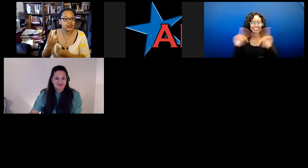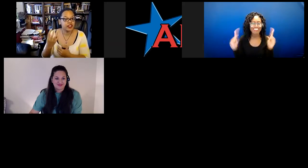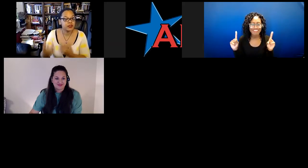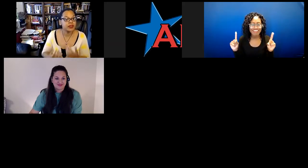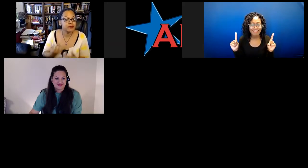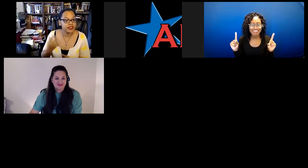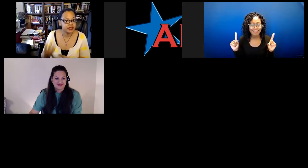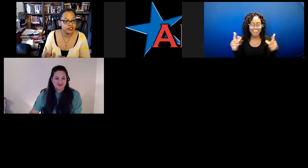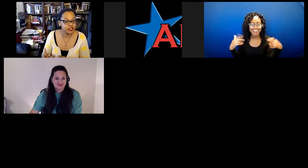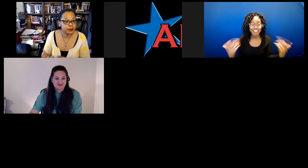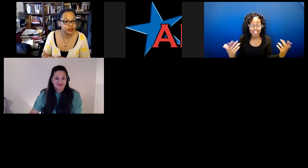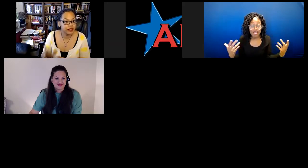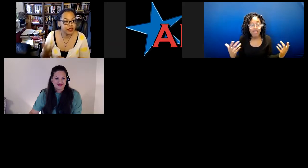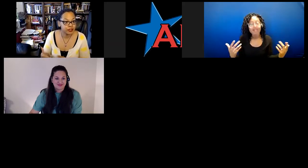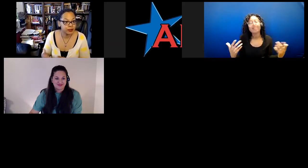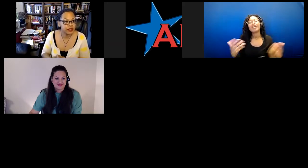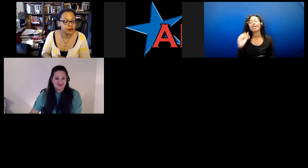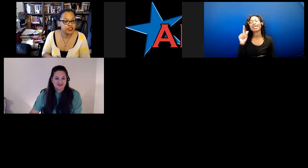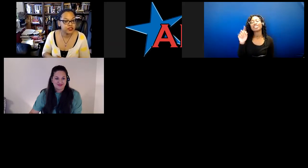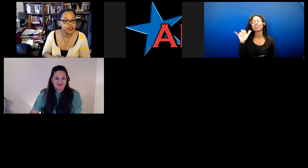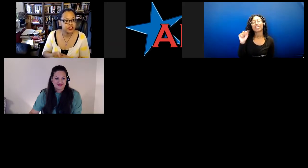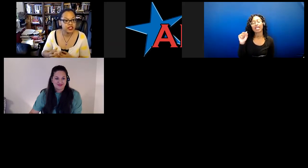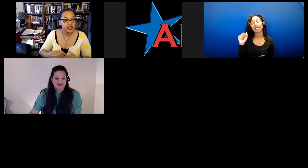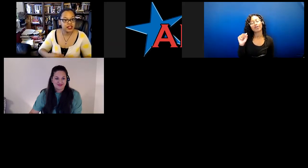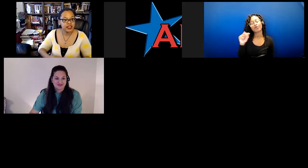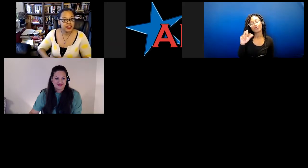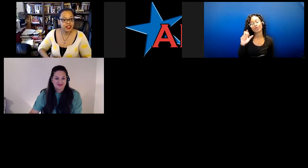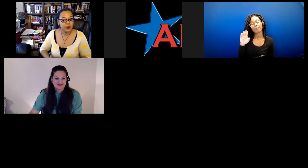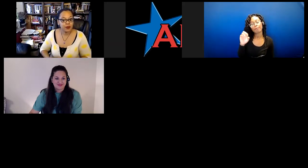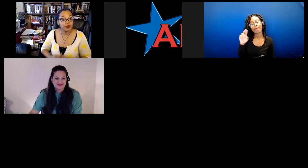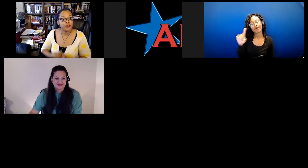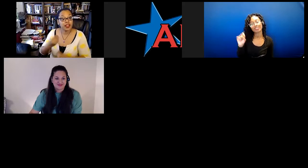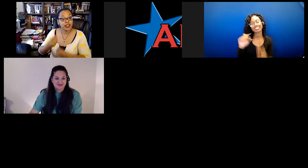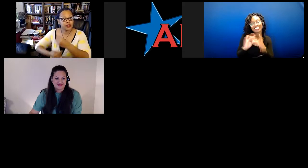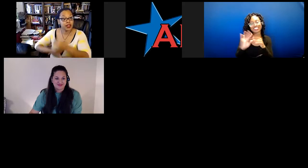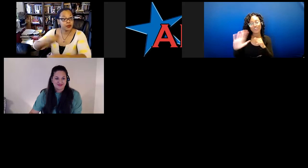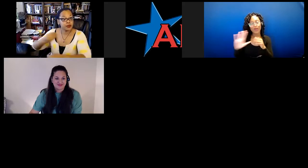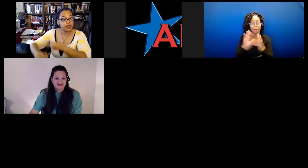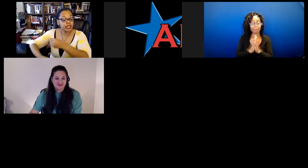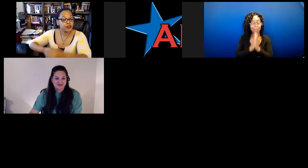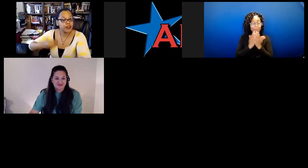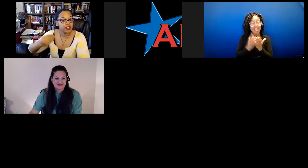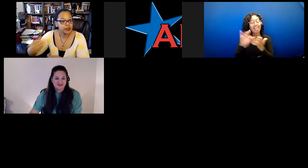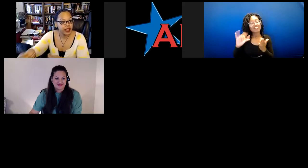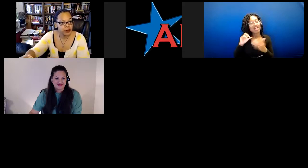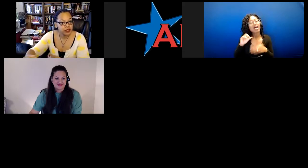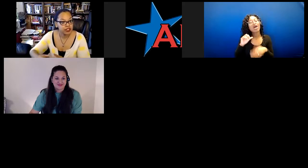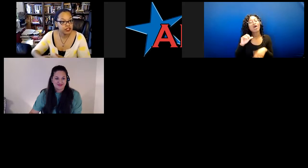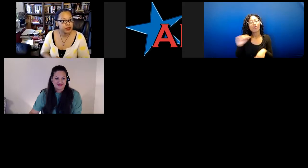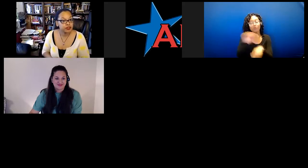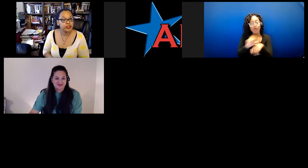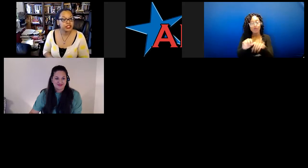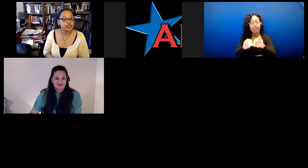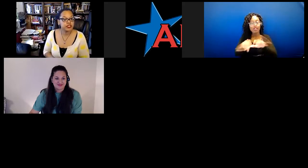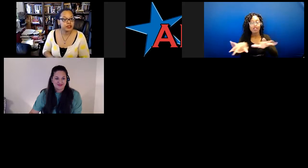what Adrienne Marie Brown says in her book, in their book Emergent Strategy, that work will fractal out. It'll fractal out into your